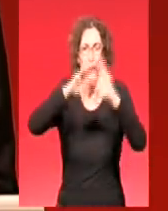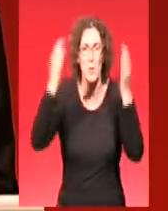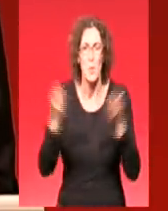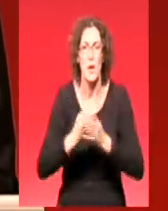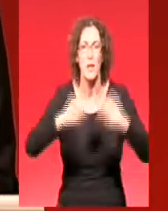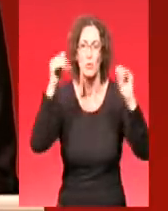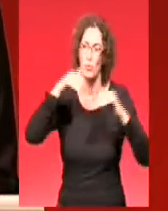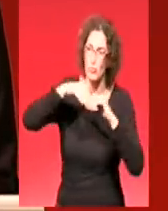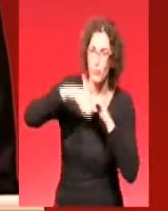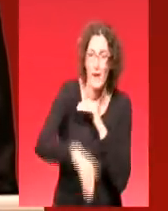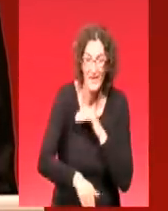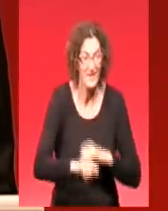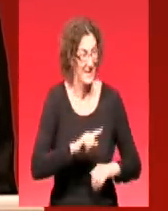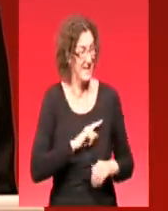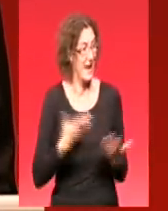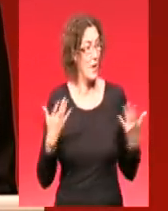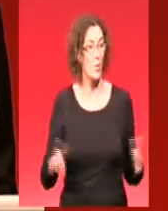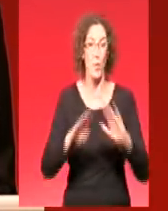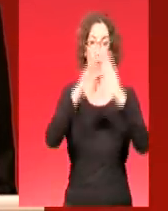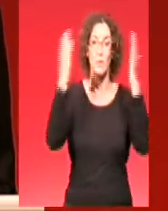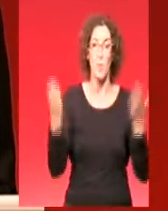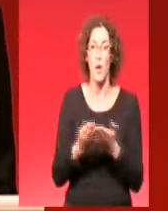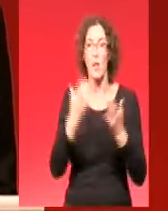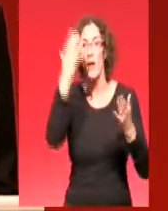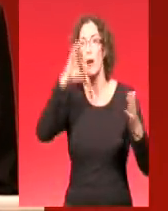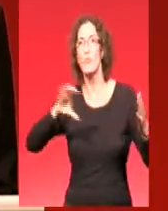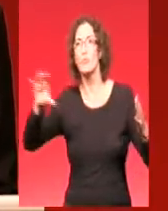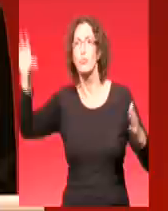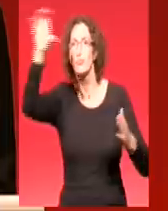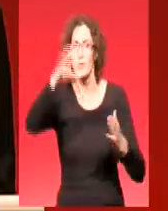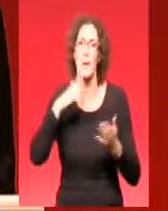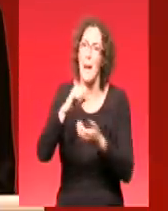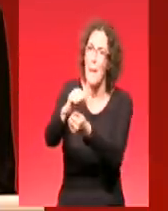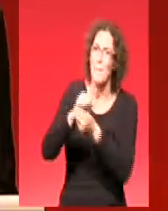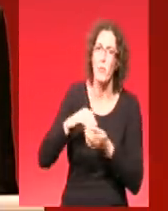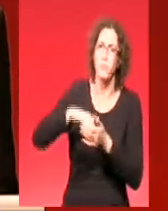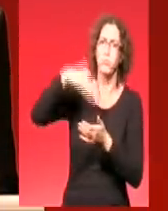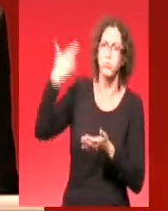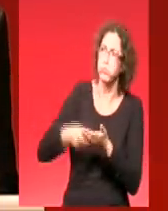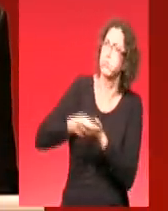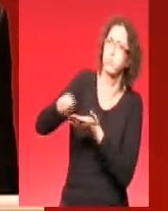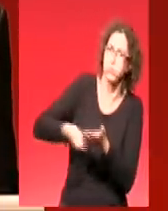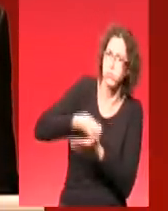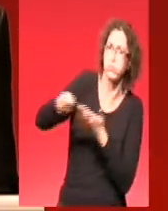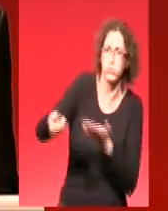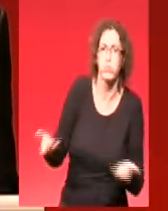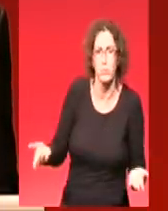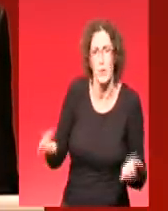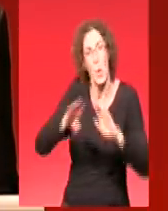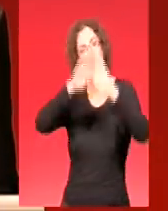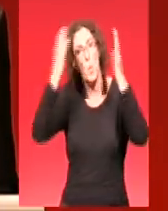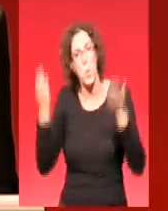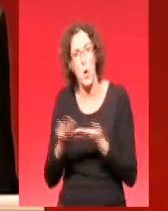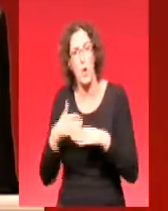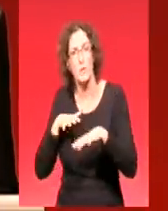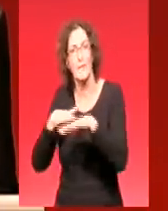world is facing higher borrowing. Yes, we did take decisive action to stop businesses closing, people losing their homes